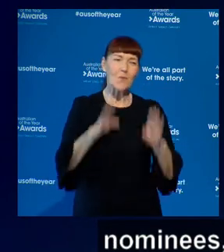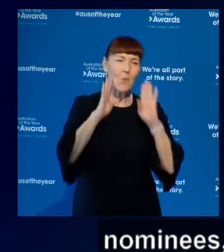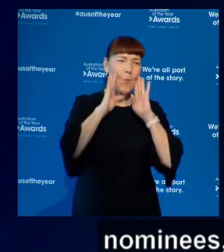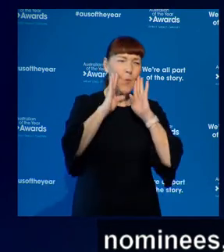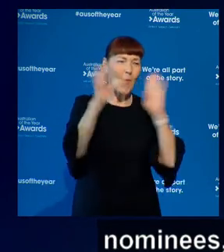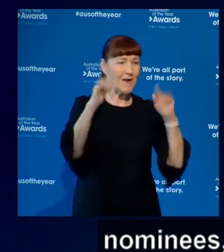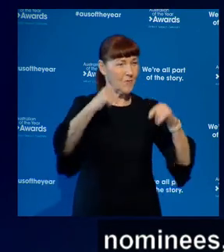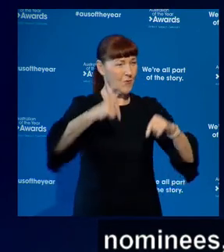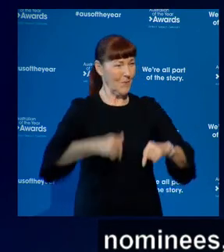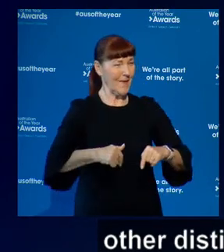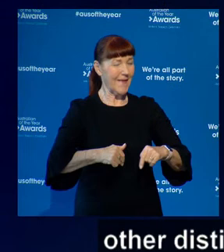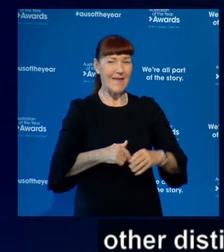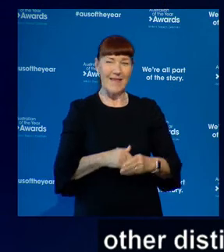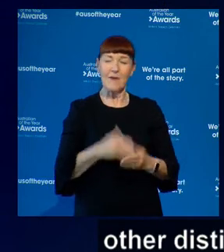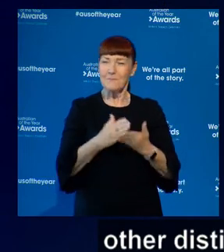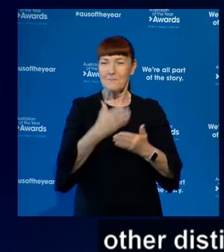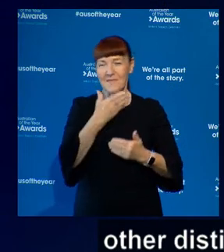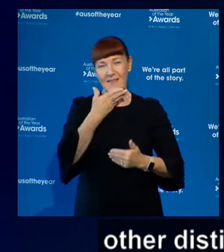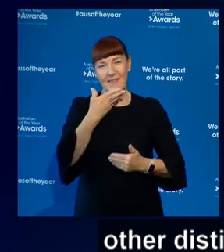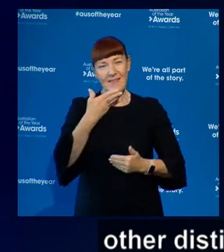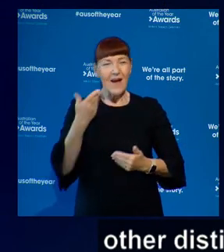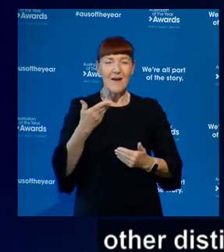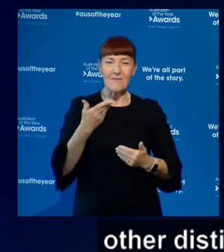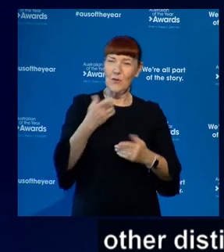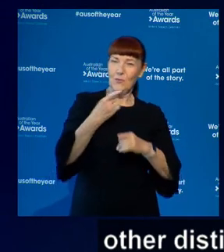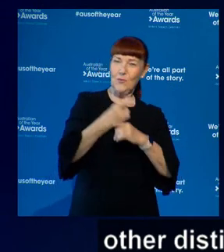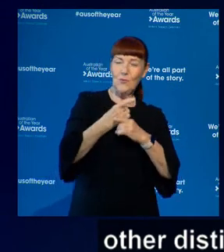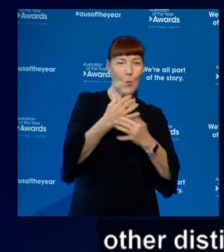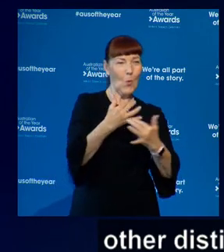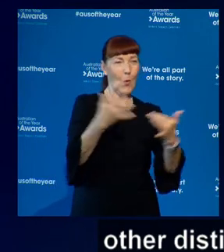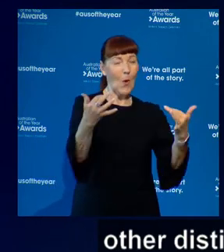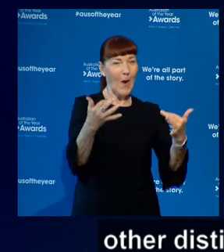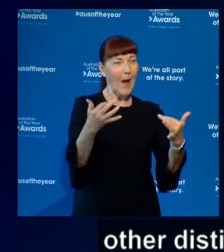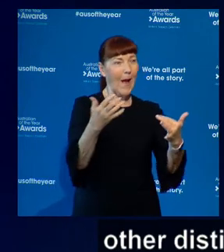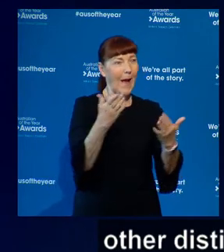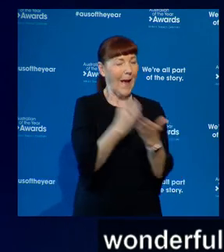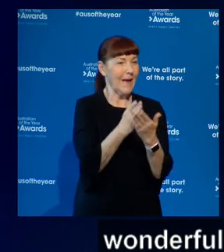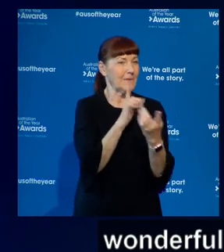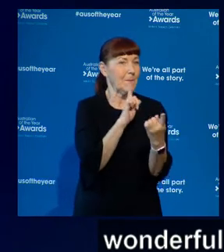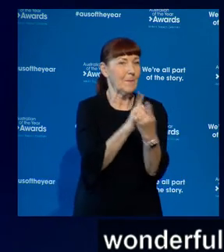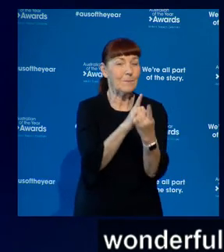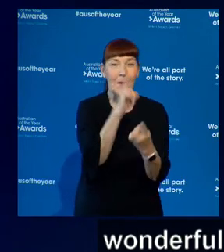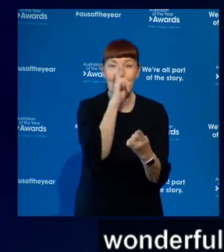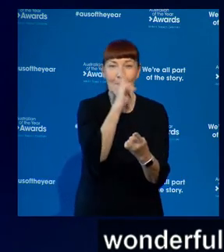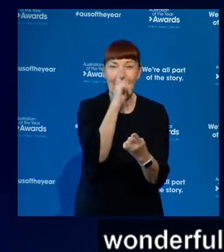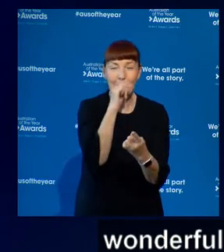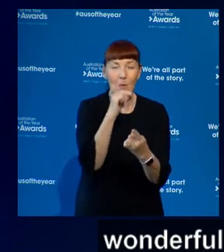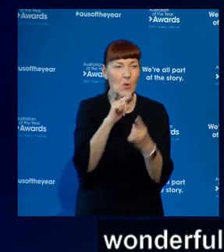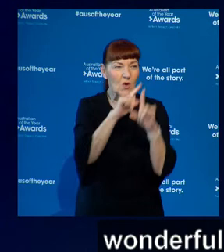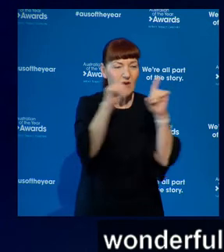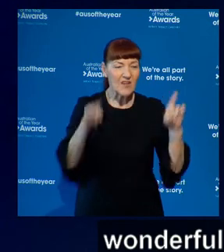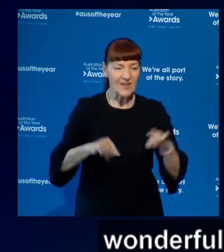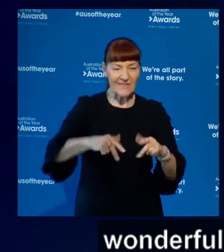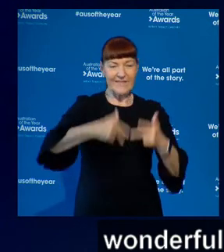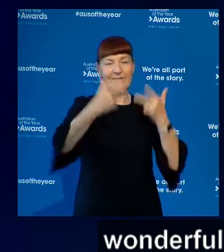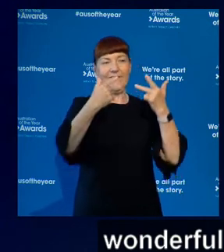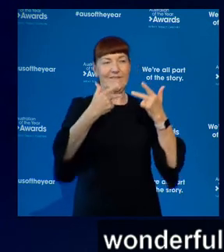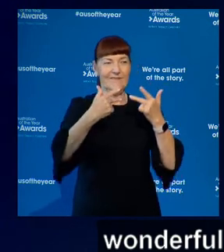to be here. I must confess it's nice to be able to talk to a room of people rather than a computer screen.